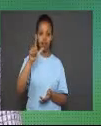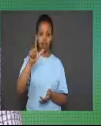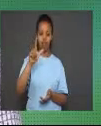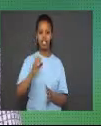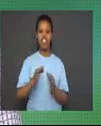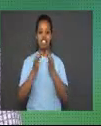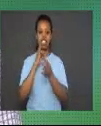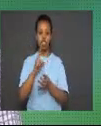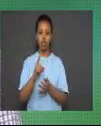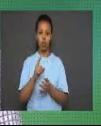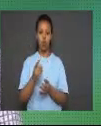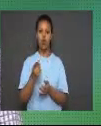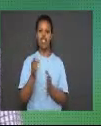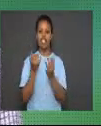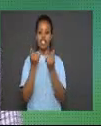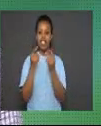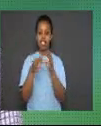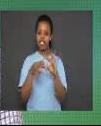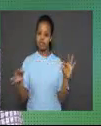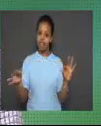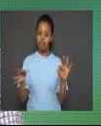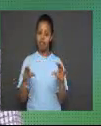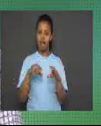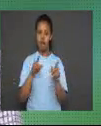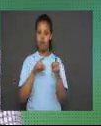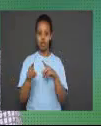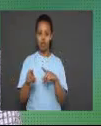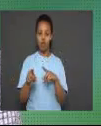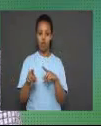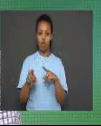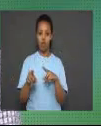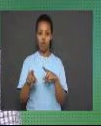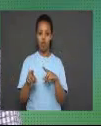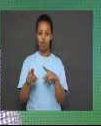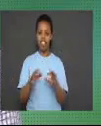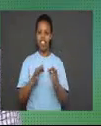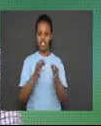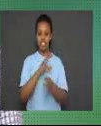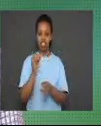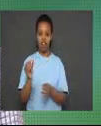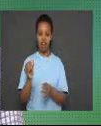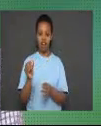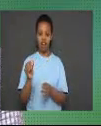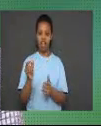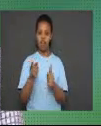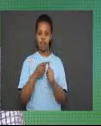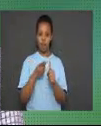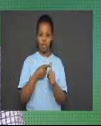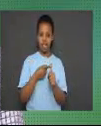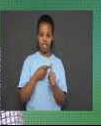We will define the term succession and describe primary